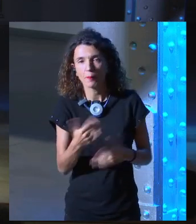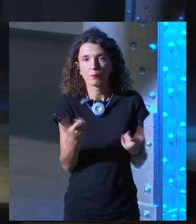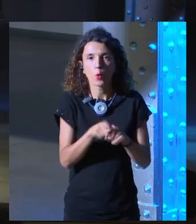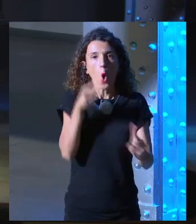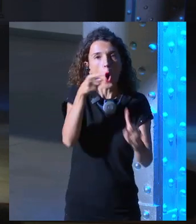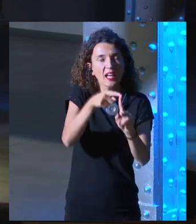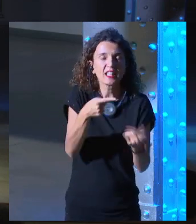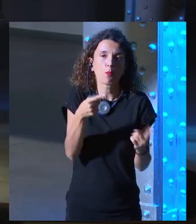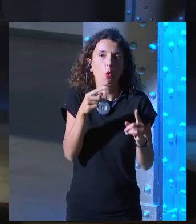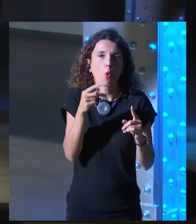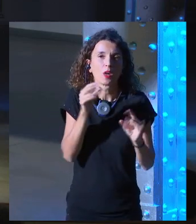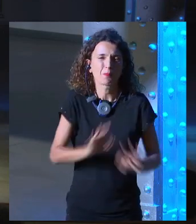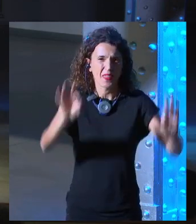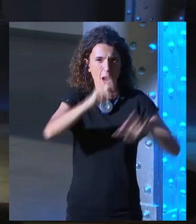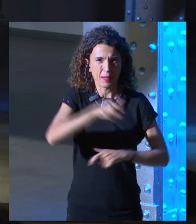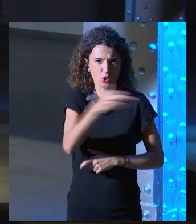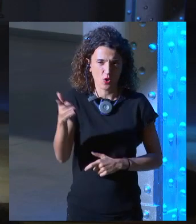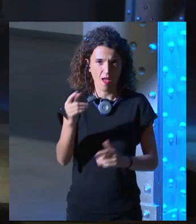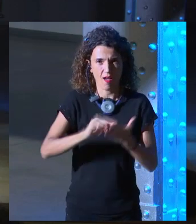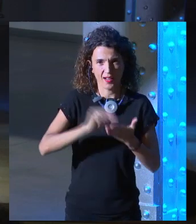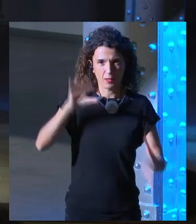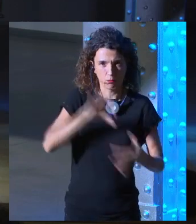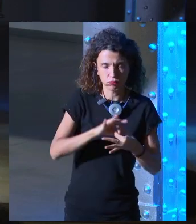understand, and you write very specifically.